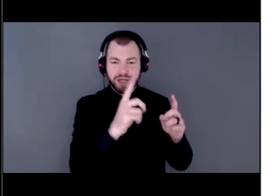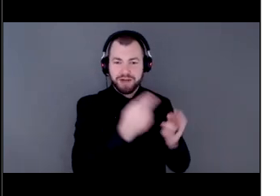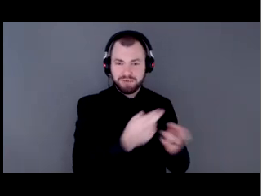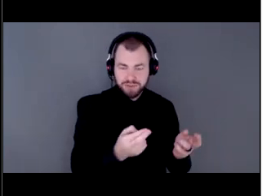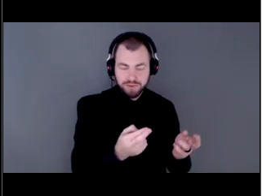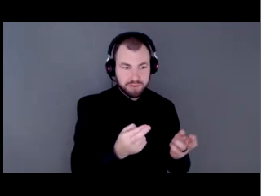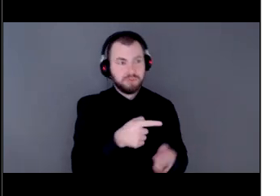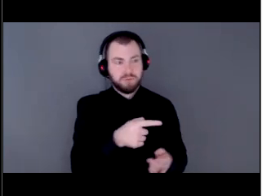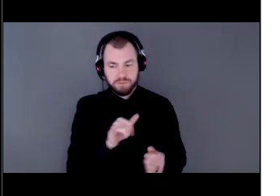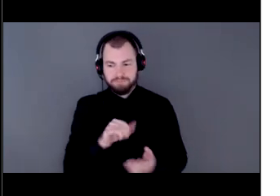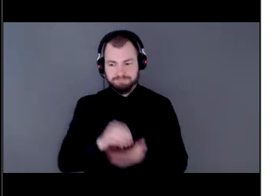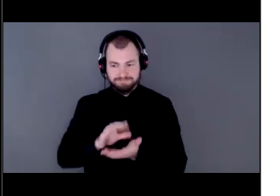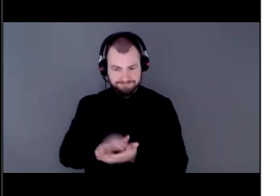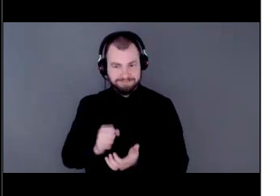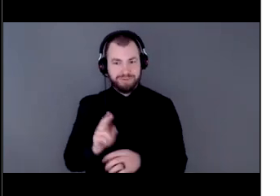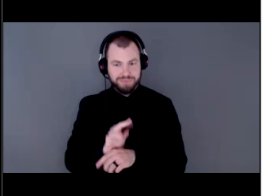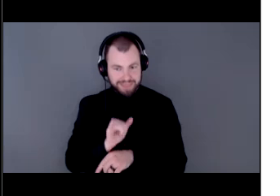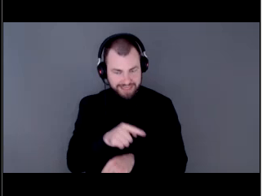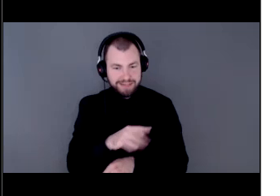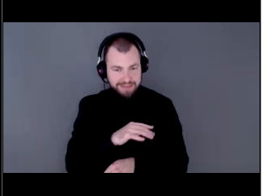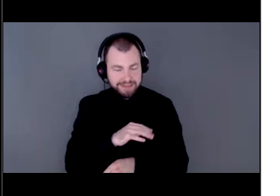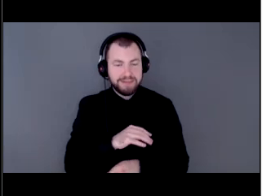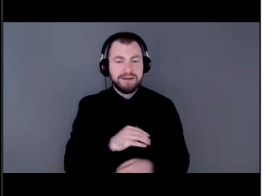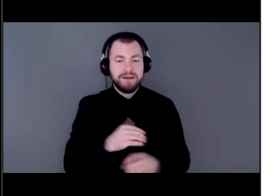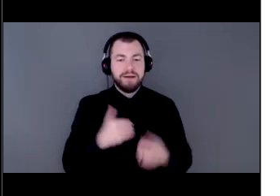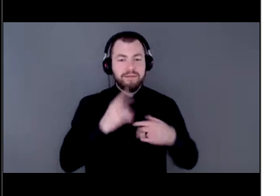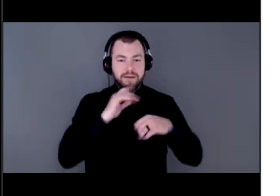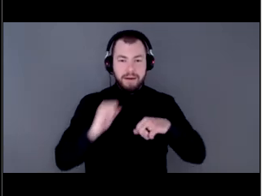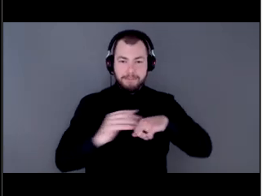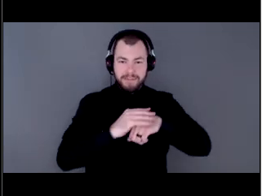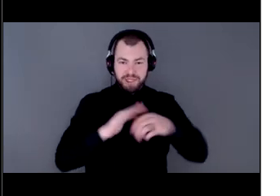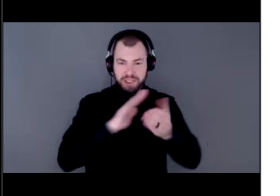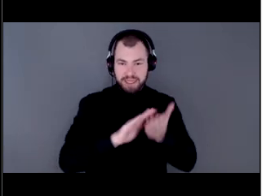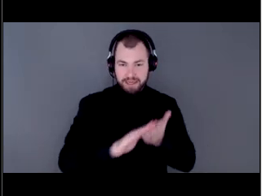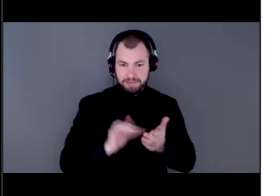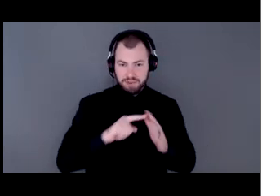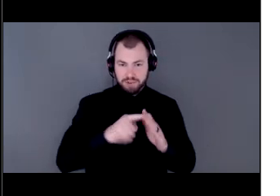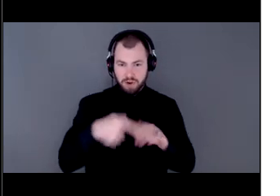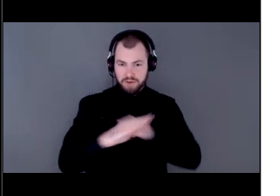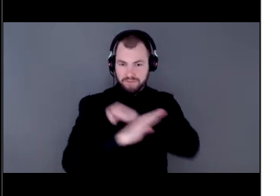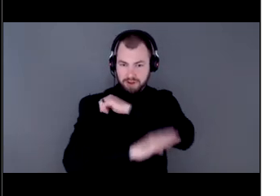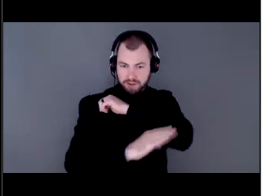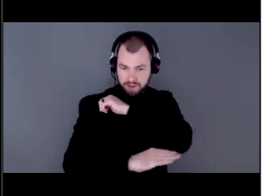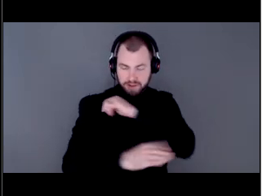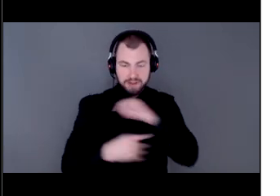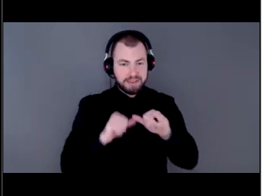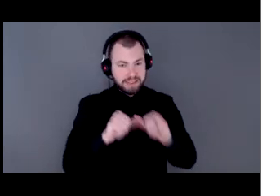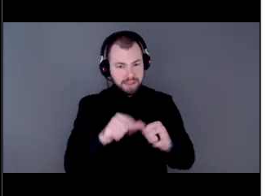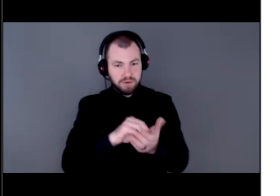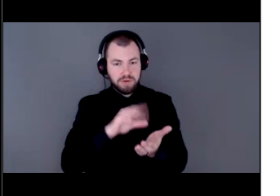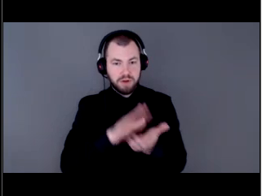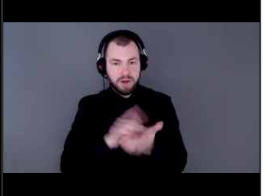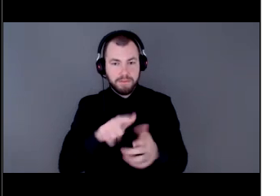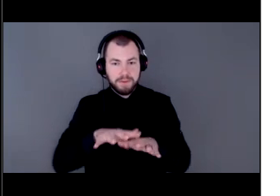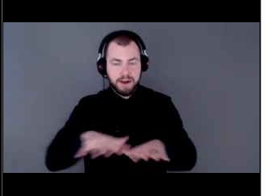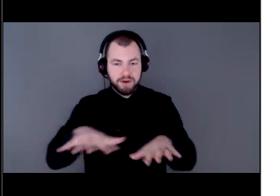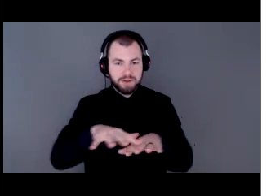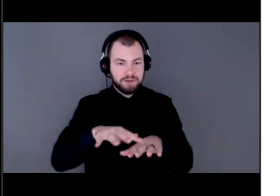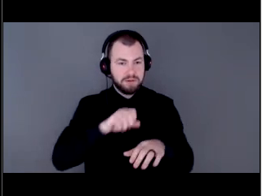We have beach cleanups that have started this fall and continuing to document areas where there's marine debris along the 2 lakes with